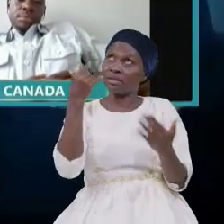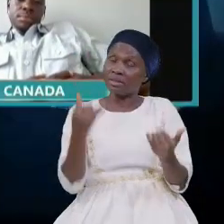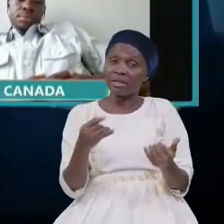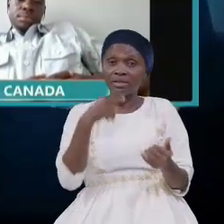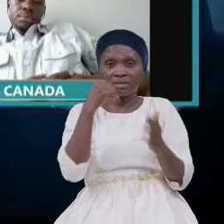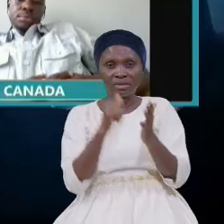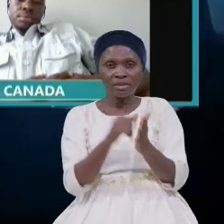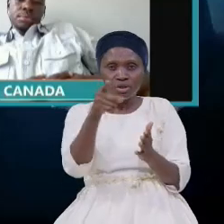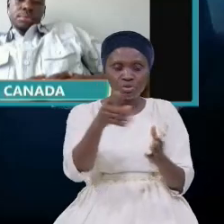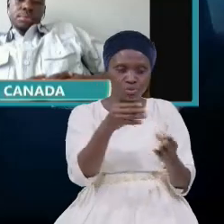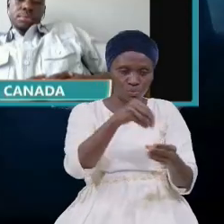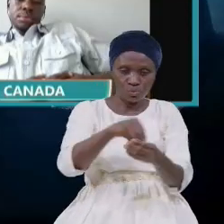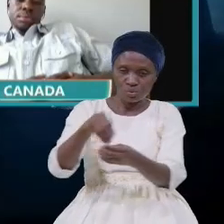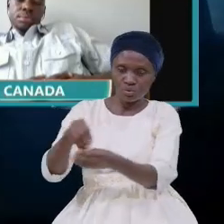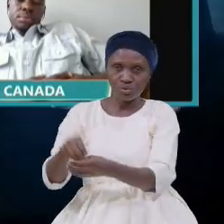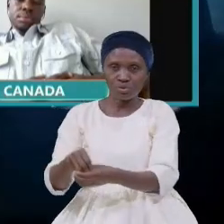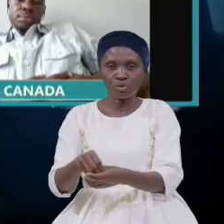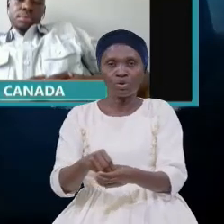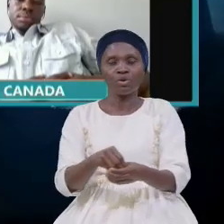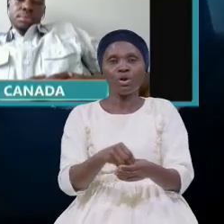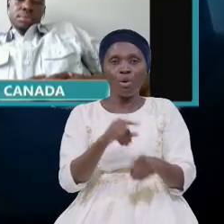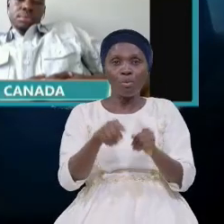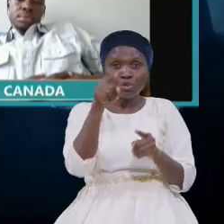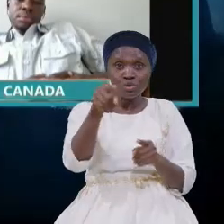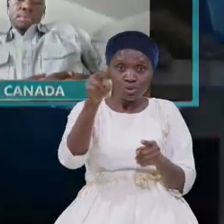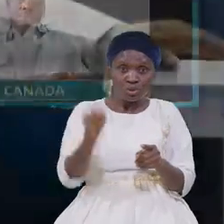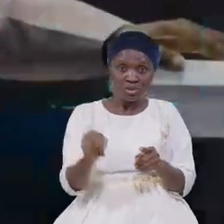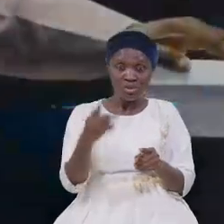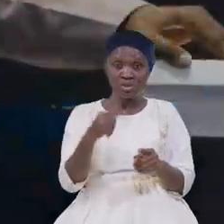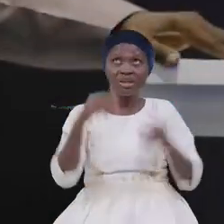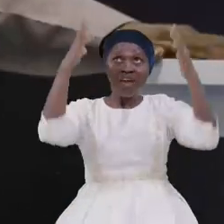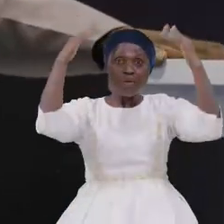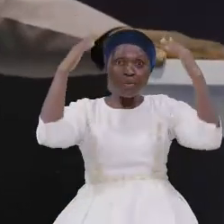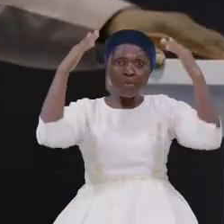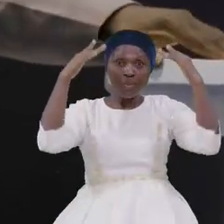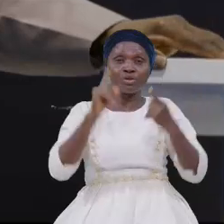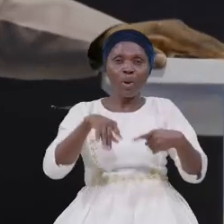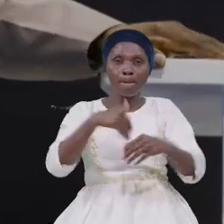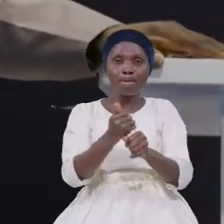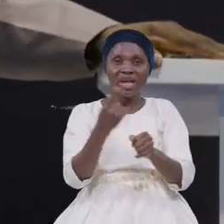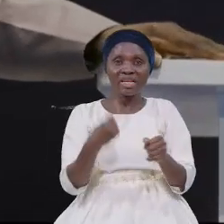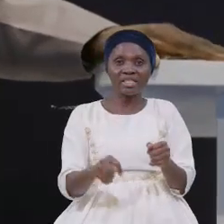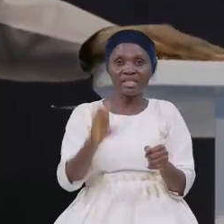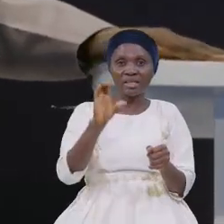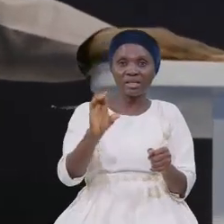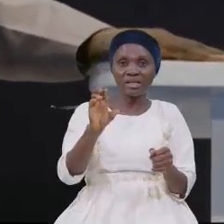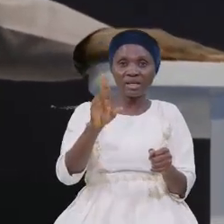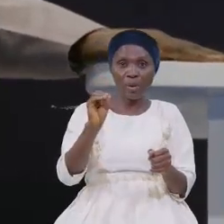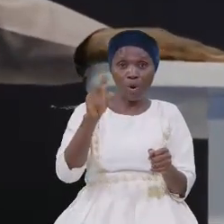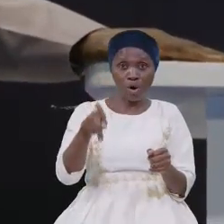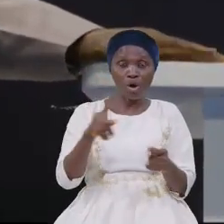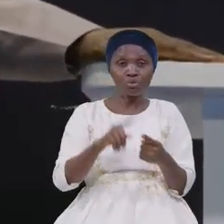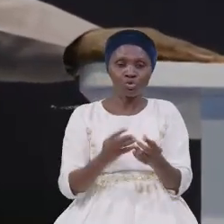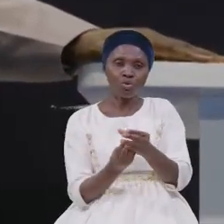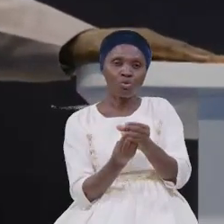you're sowing. But you need the rain to make the crops germinate, to make